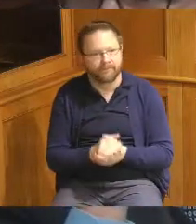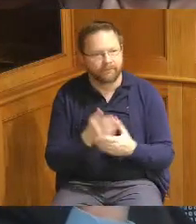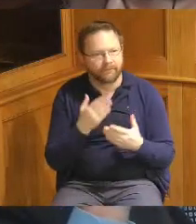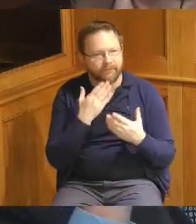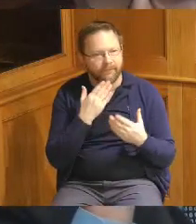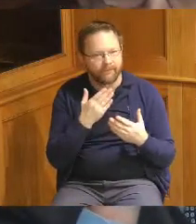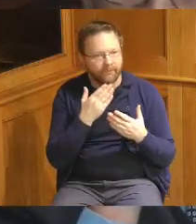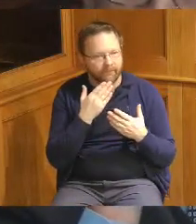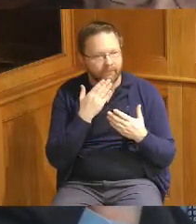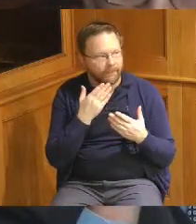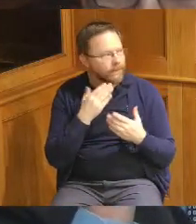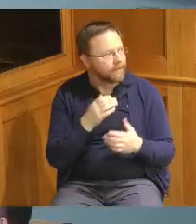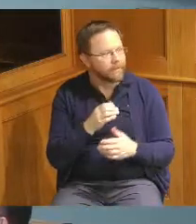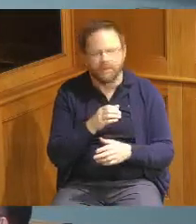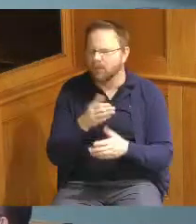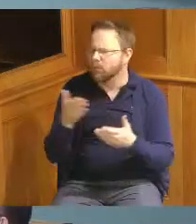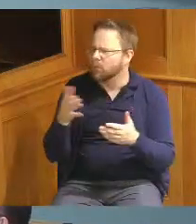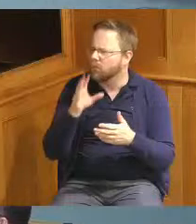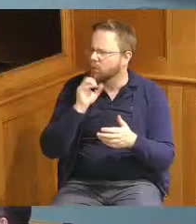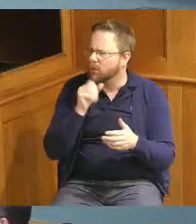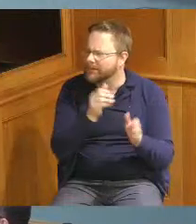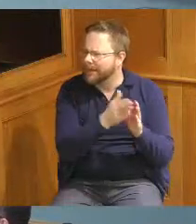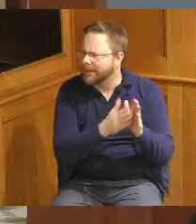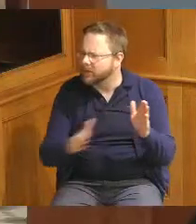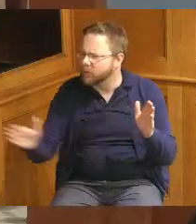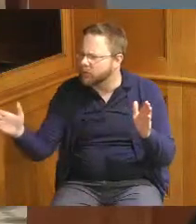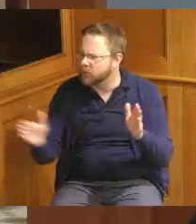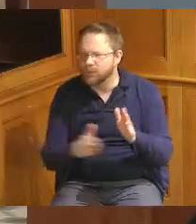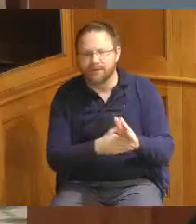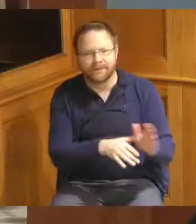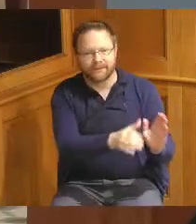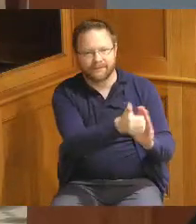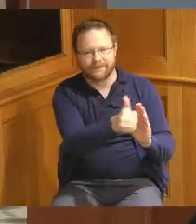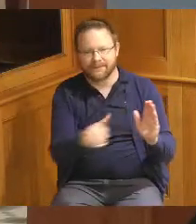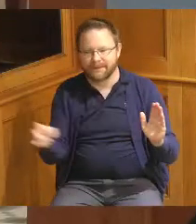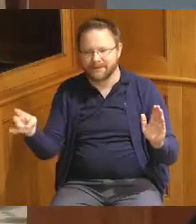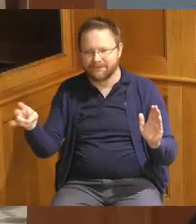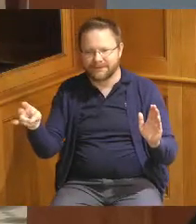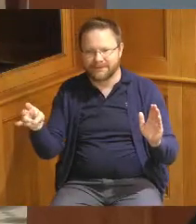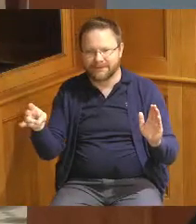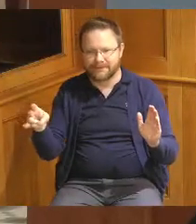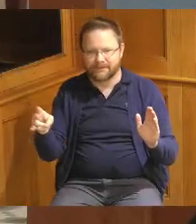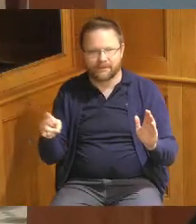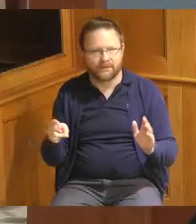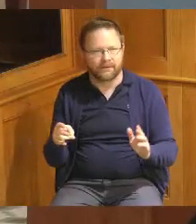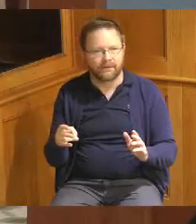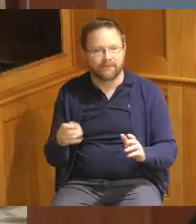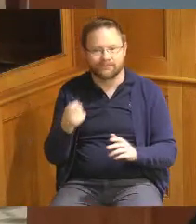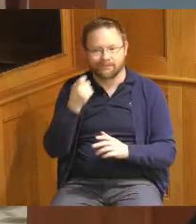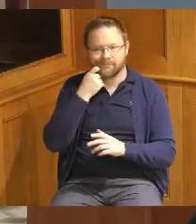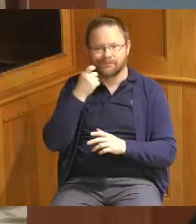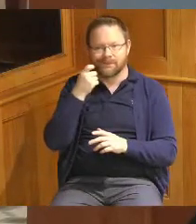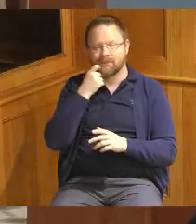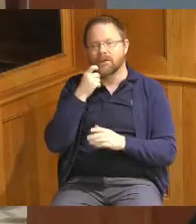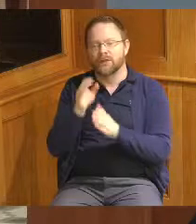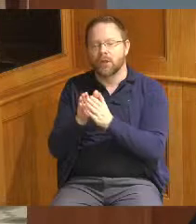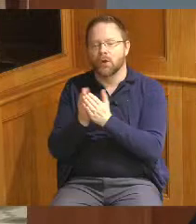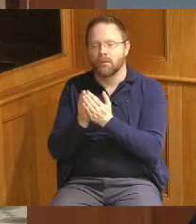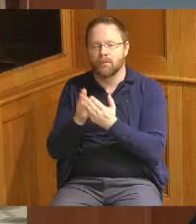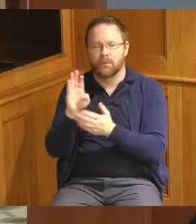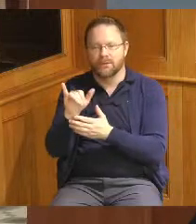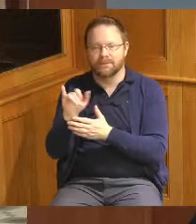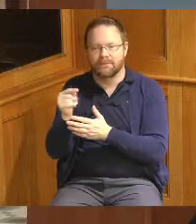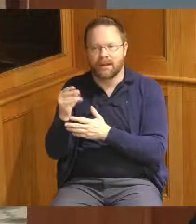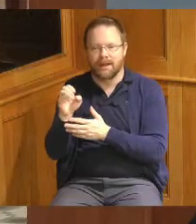It's really remarkable. Yeah. What's the age range on your children? ages 10 to 17, but we To just were, 17. we was at the Books by the Banks event.